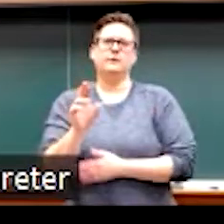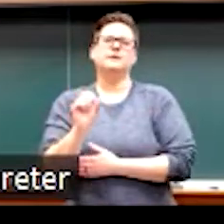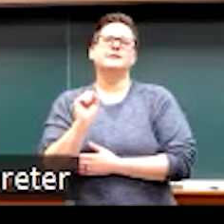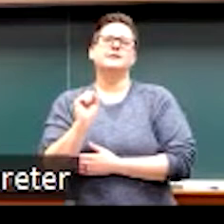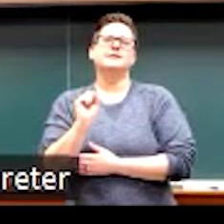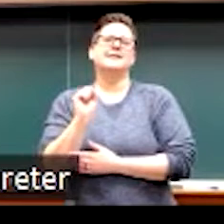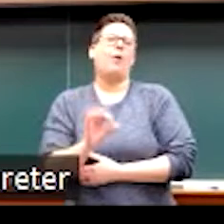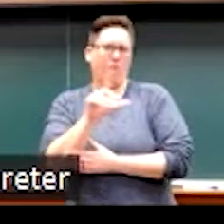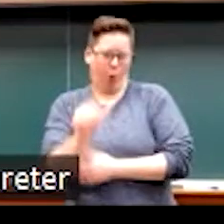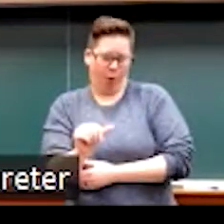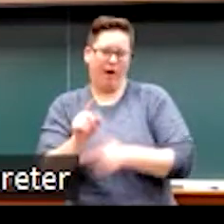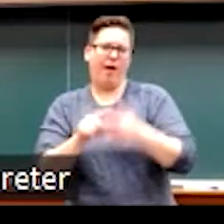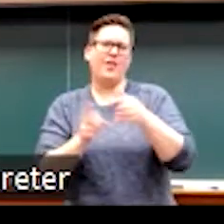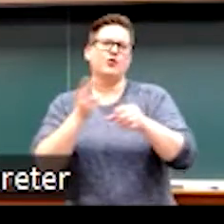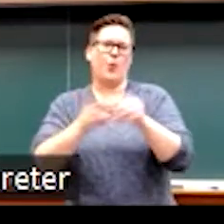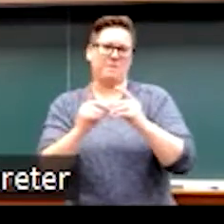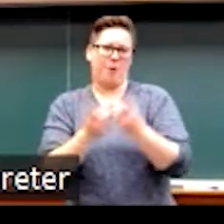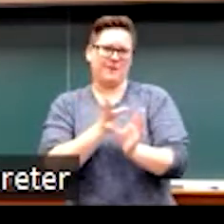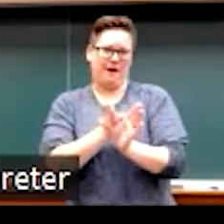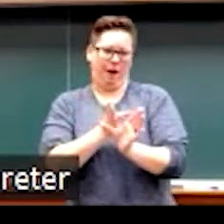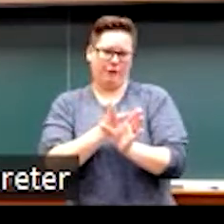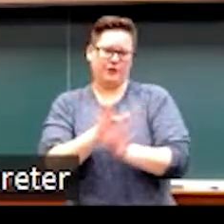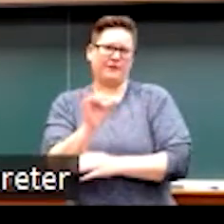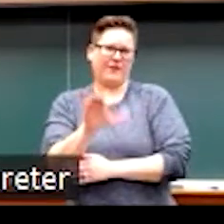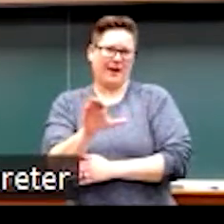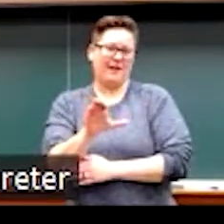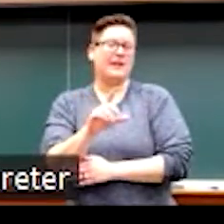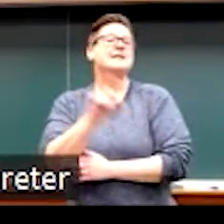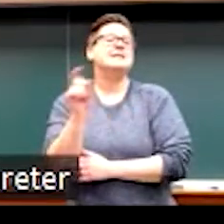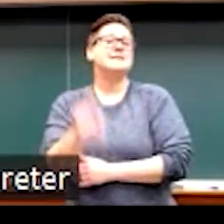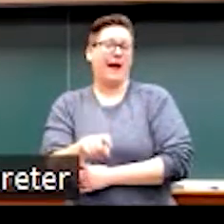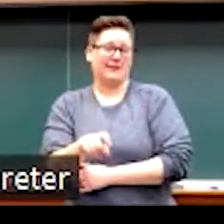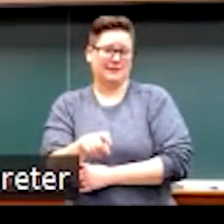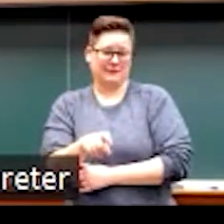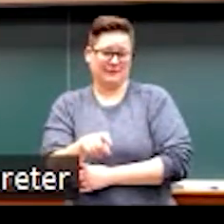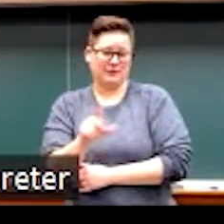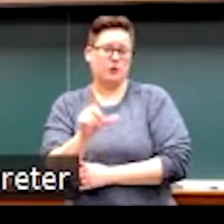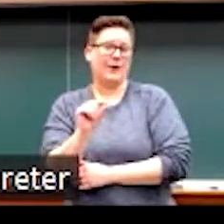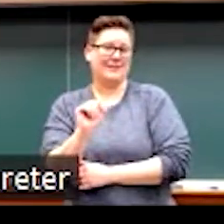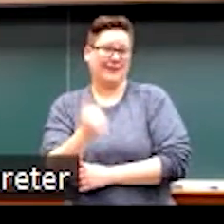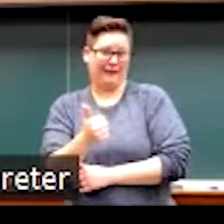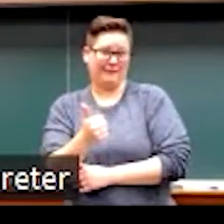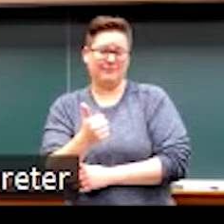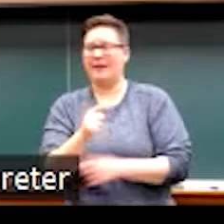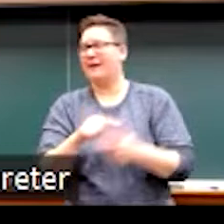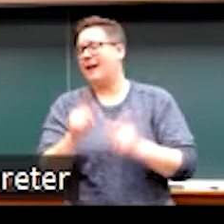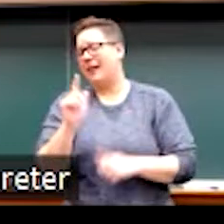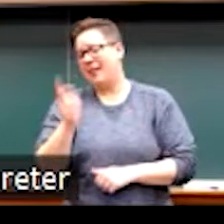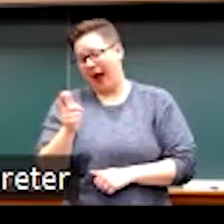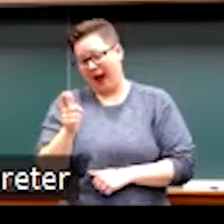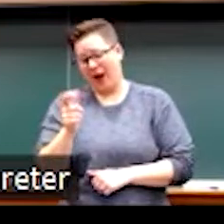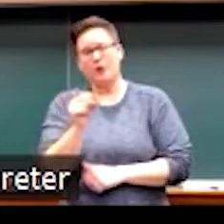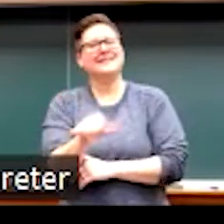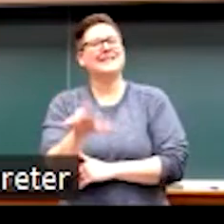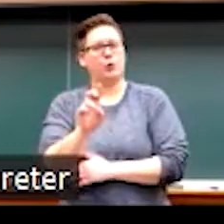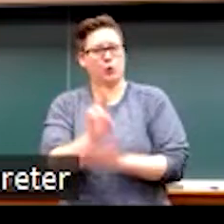Florida. Then he joined a Department of Psychology as a faculty at Texas A&M at first in 2010, and later moved to